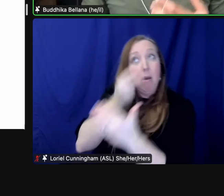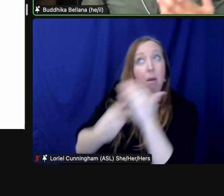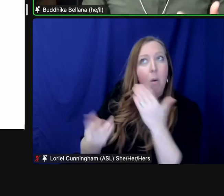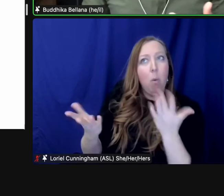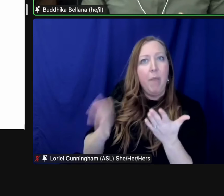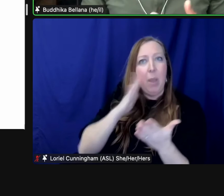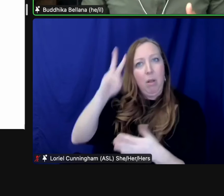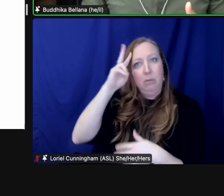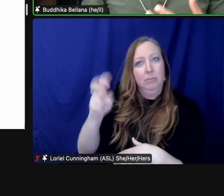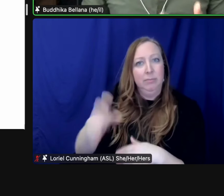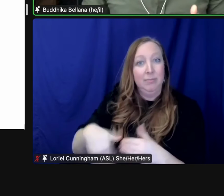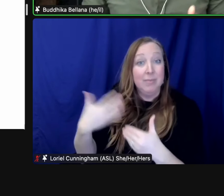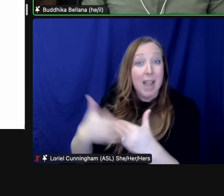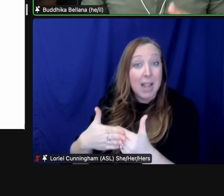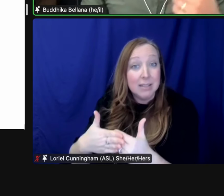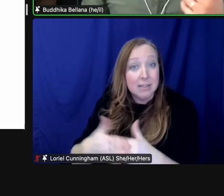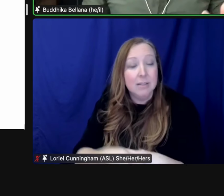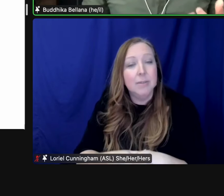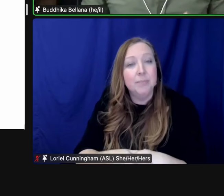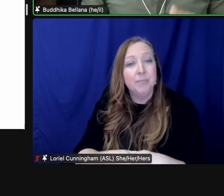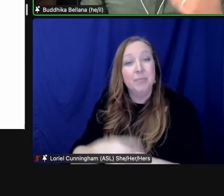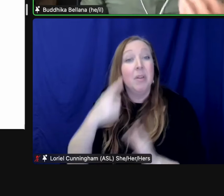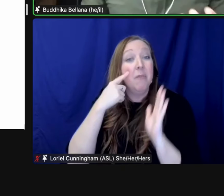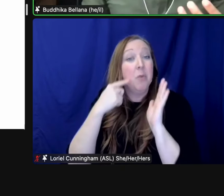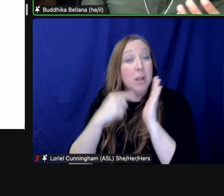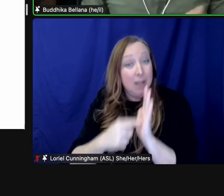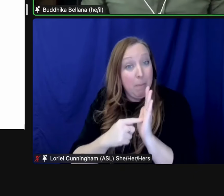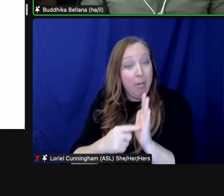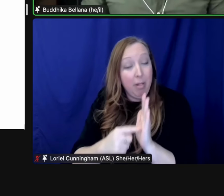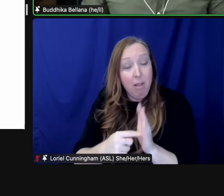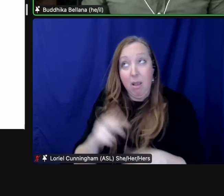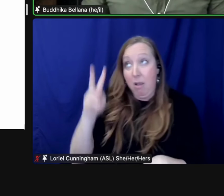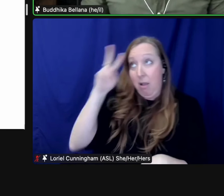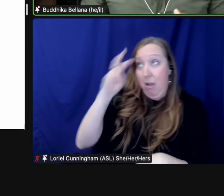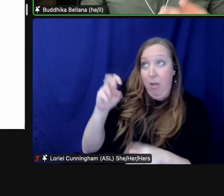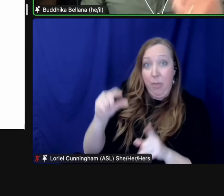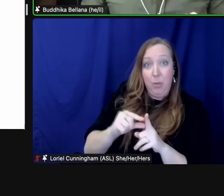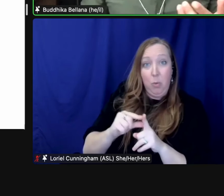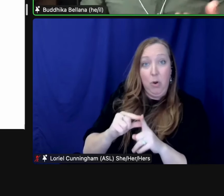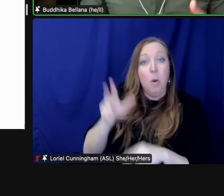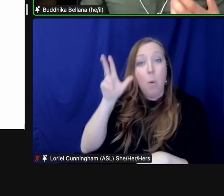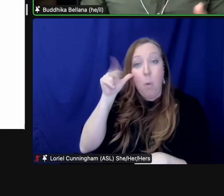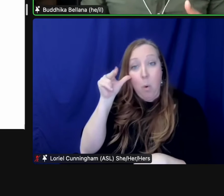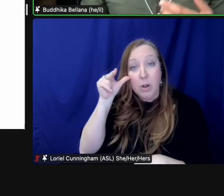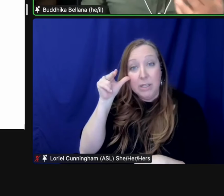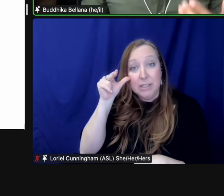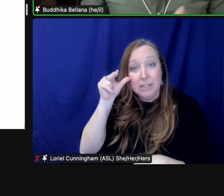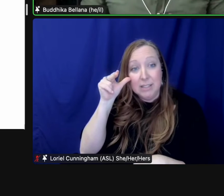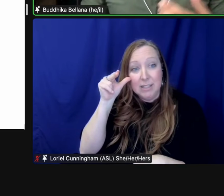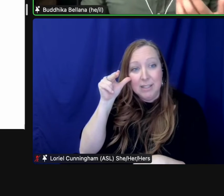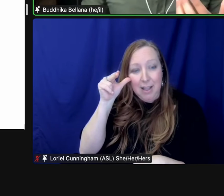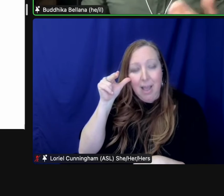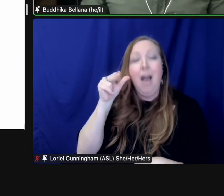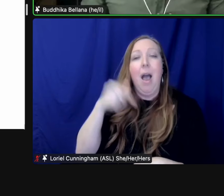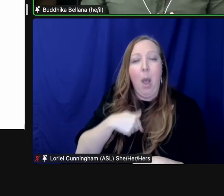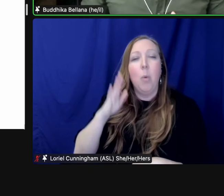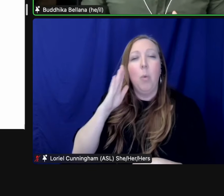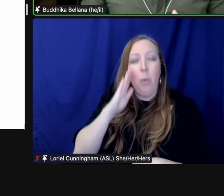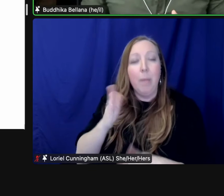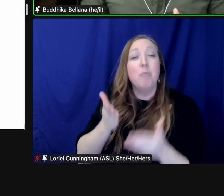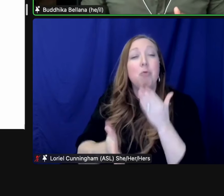seeing the word horse or recalling the word horse would mean that you're more likely to recall the subsequent word from that list. So in this